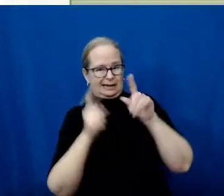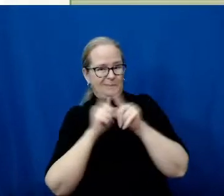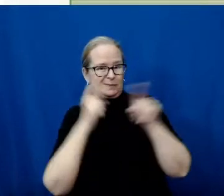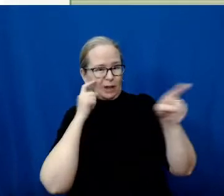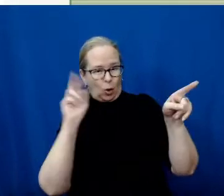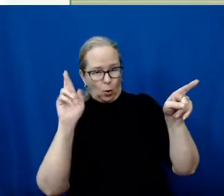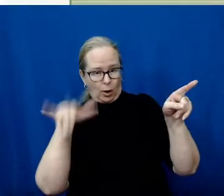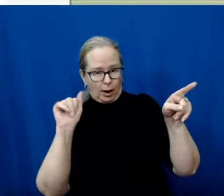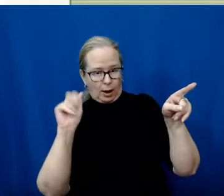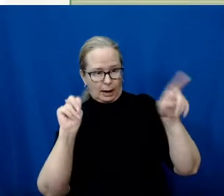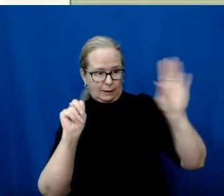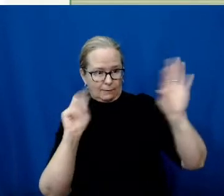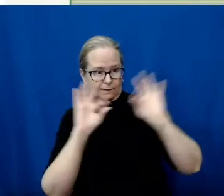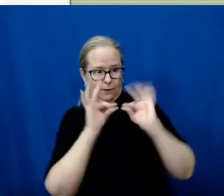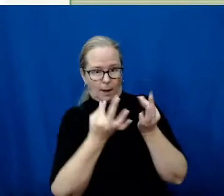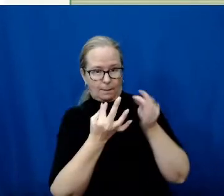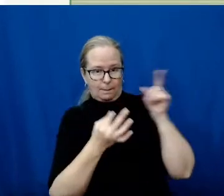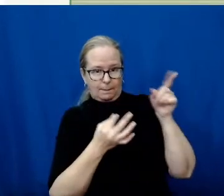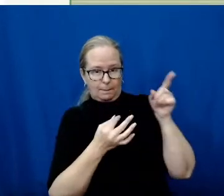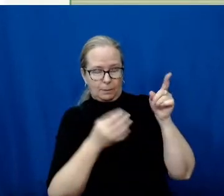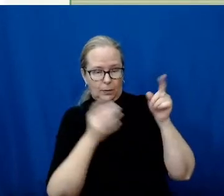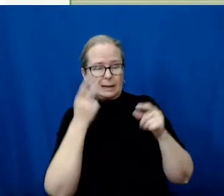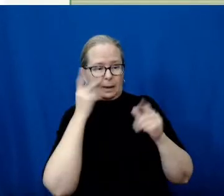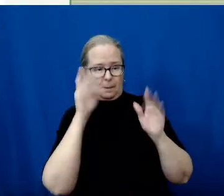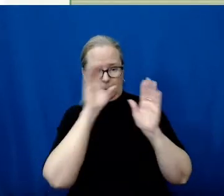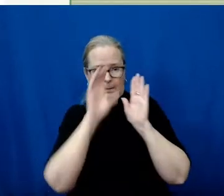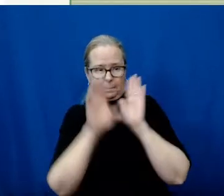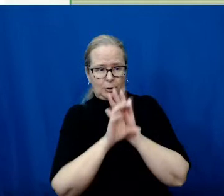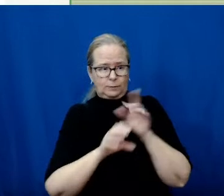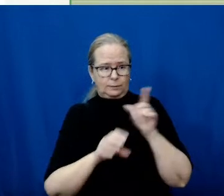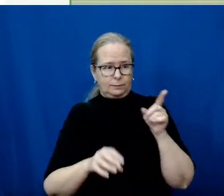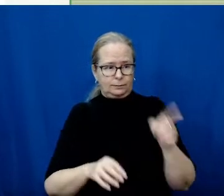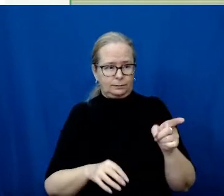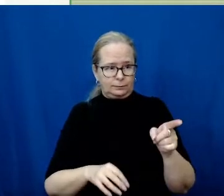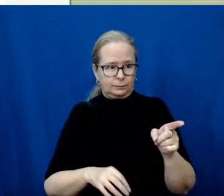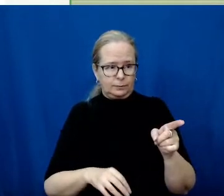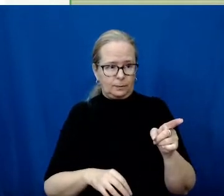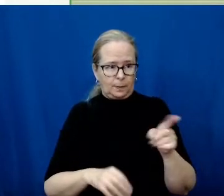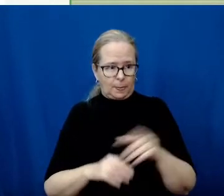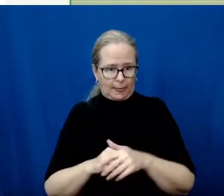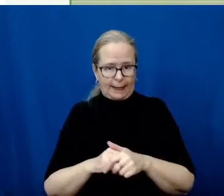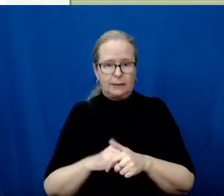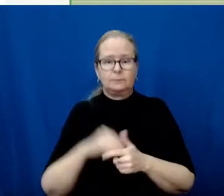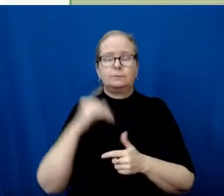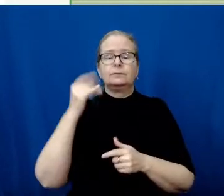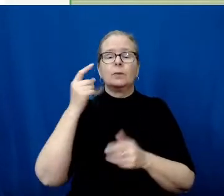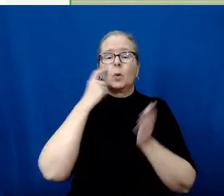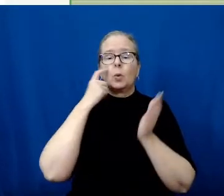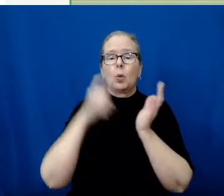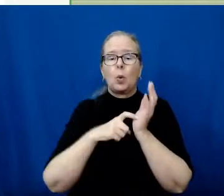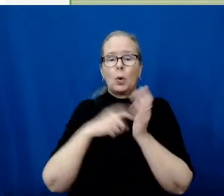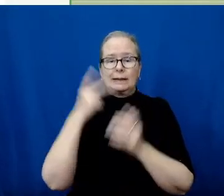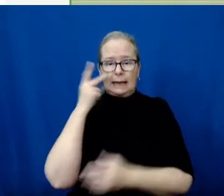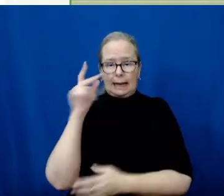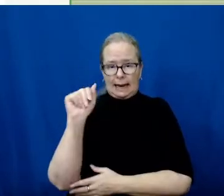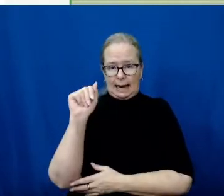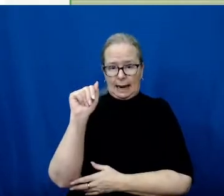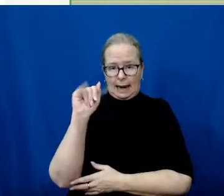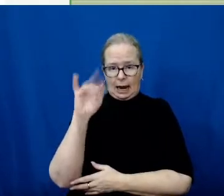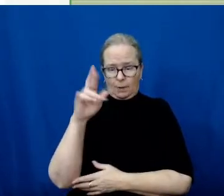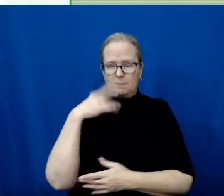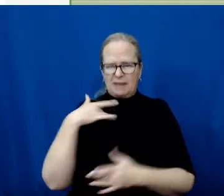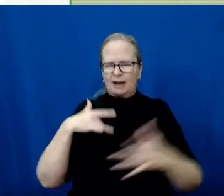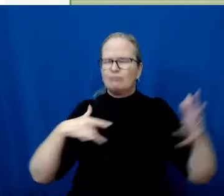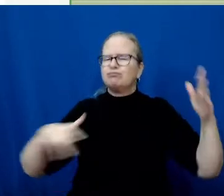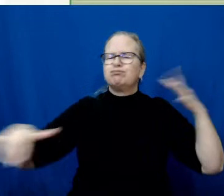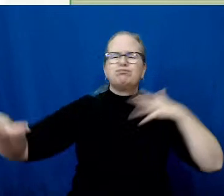need to recognize is that air will move throughout your house. Predominantly in Canada, most